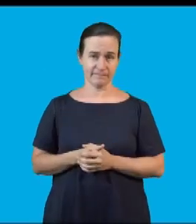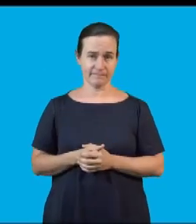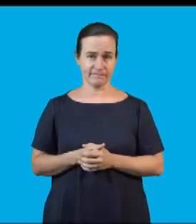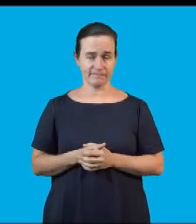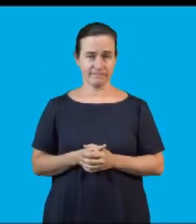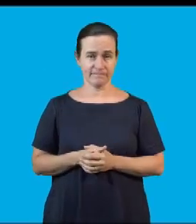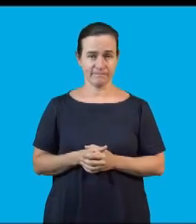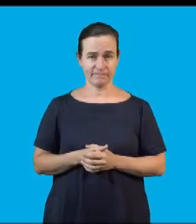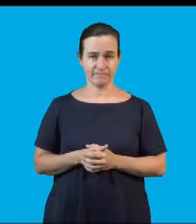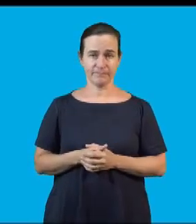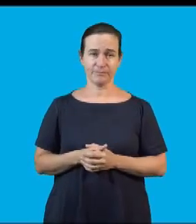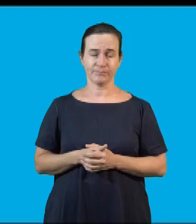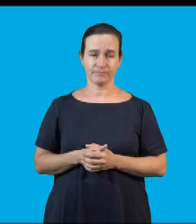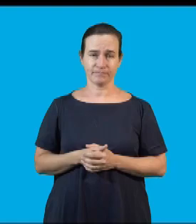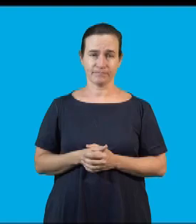each text.